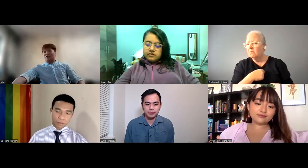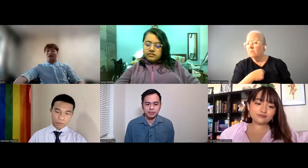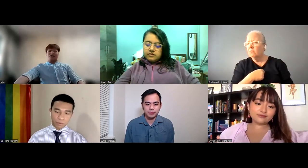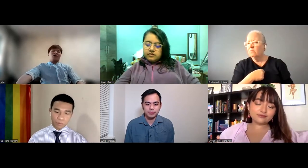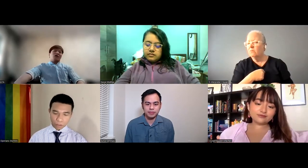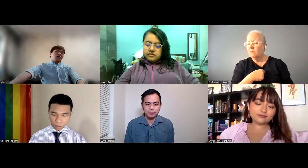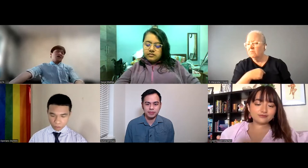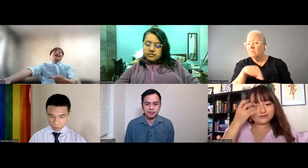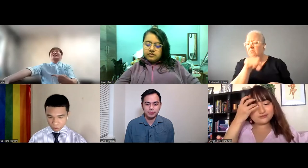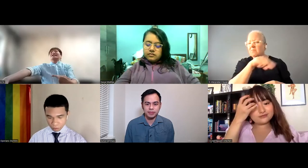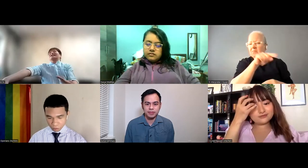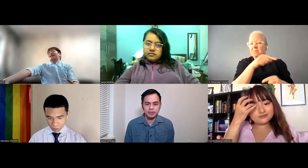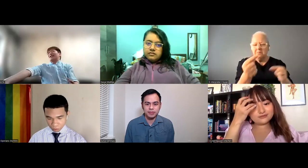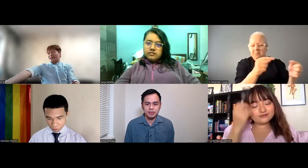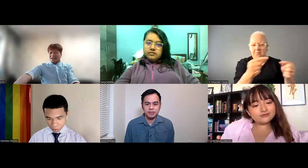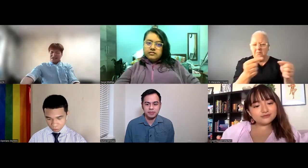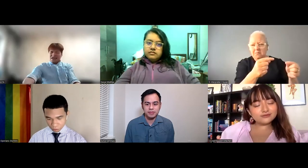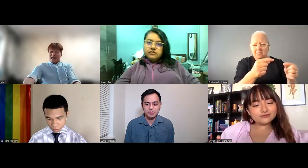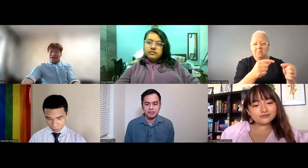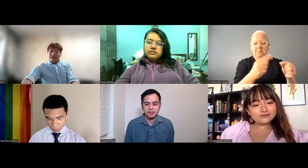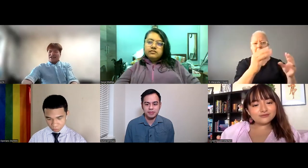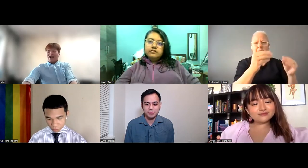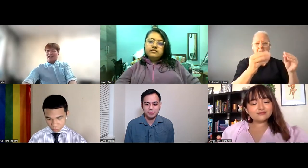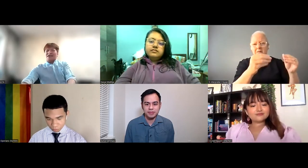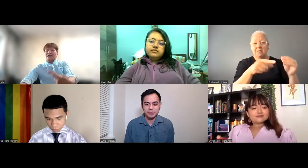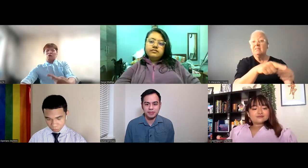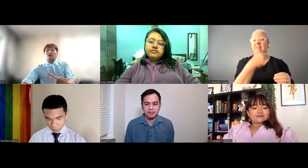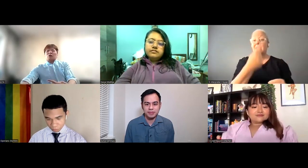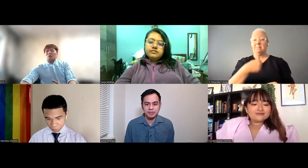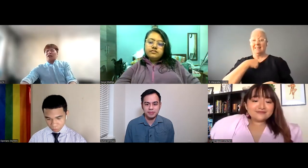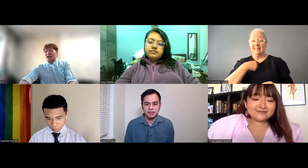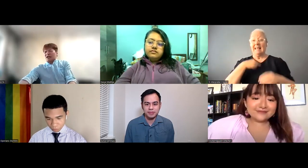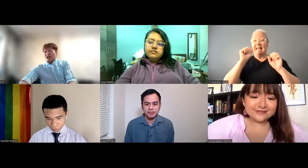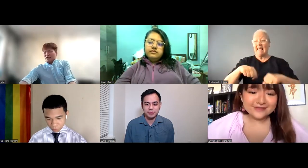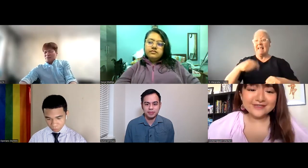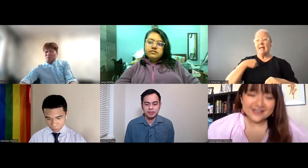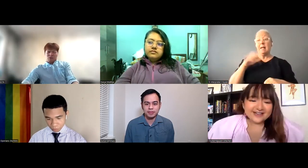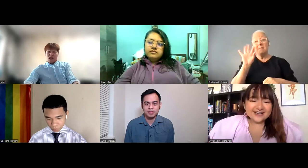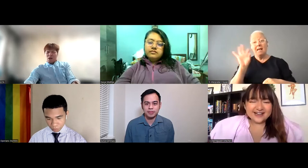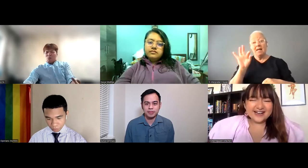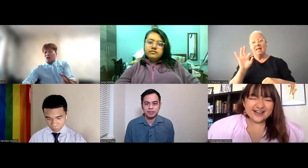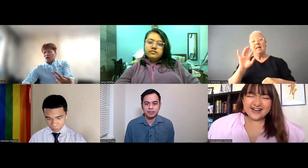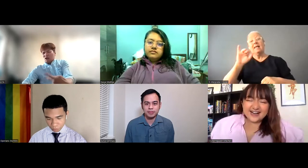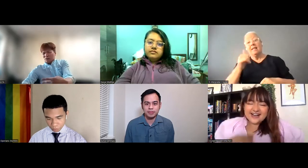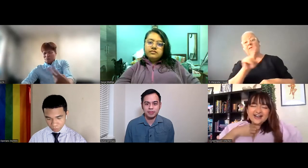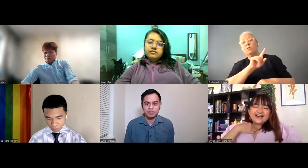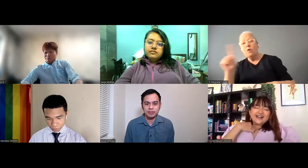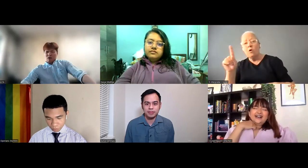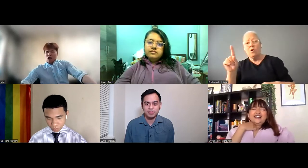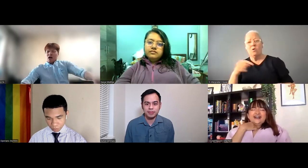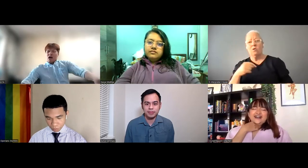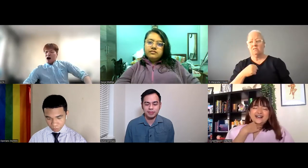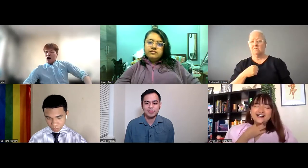they were arguing whether I could actually go to bathroom or not anatomically.